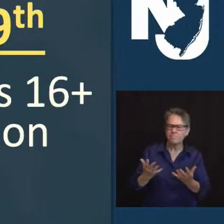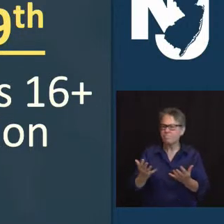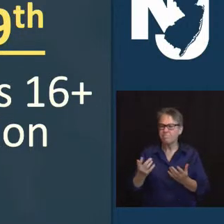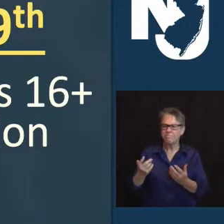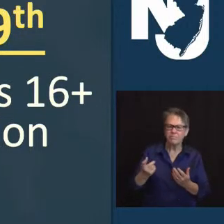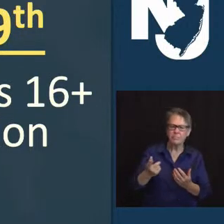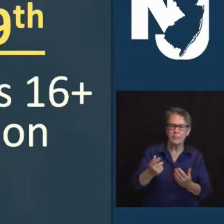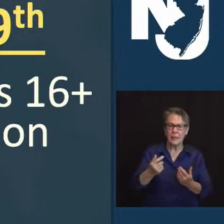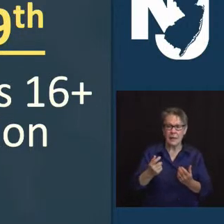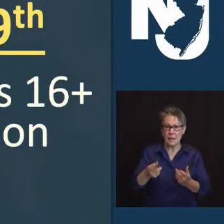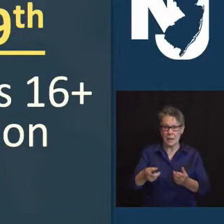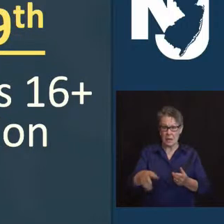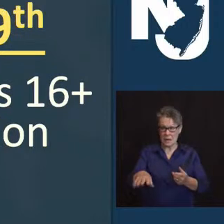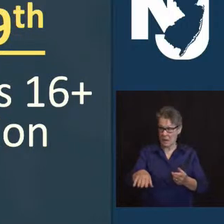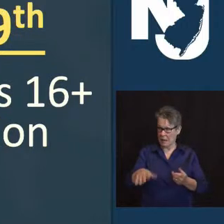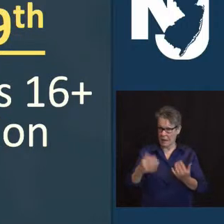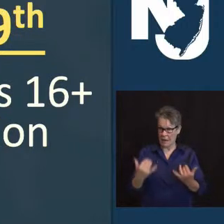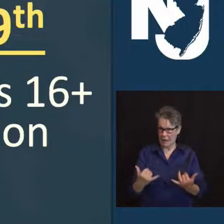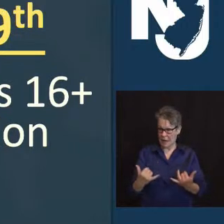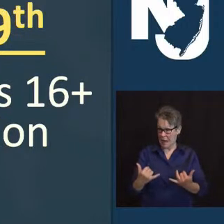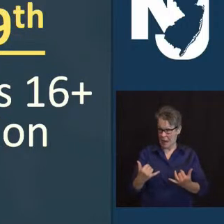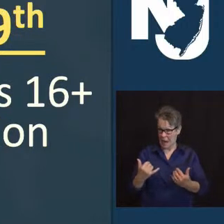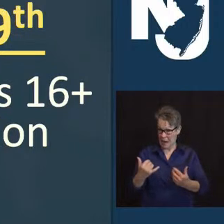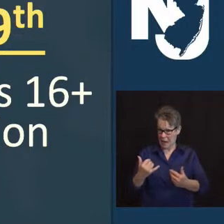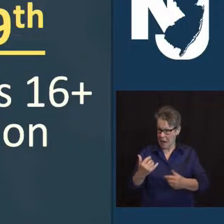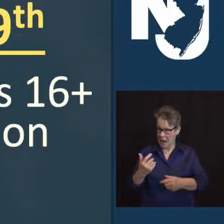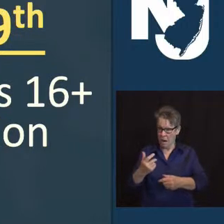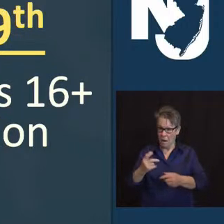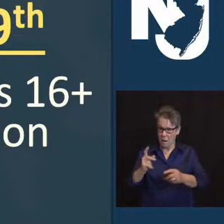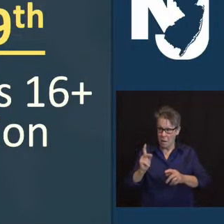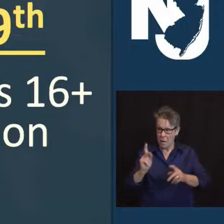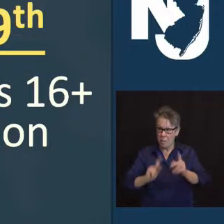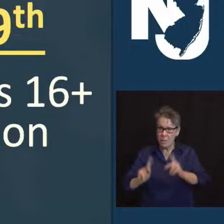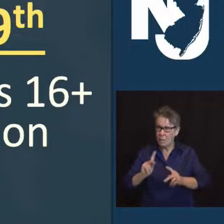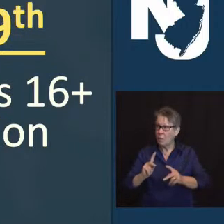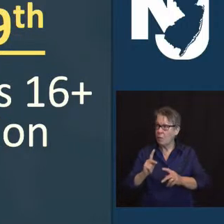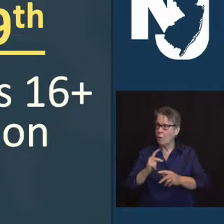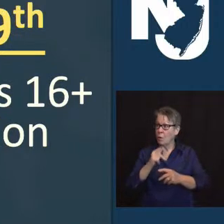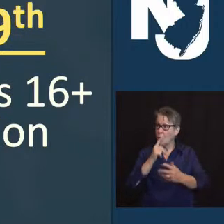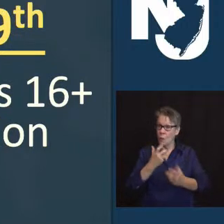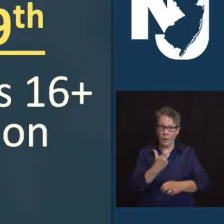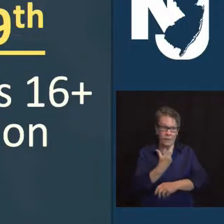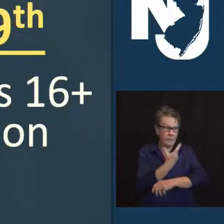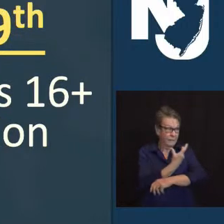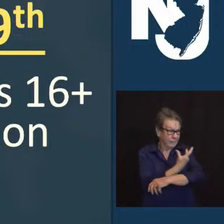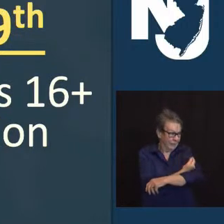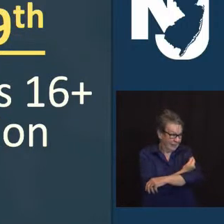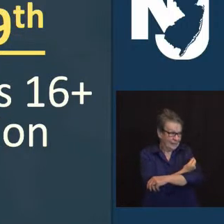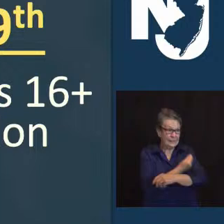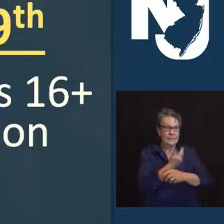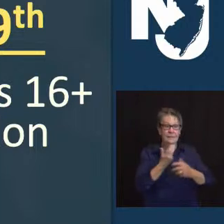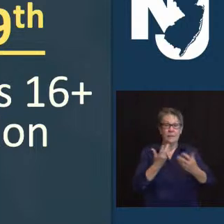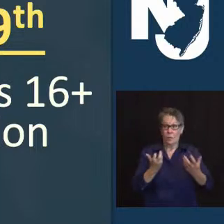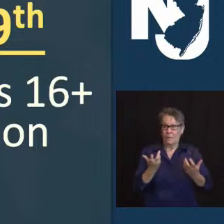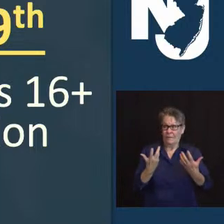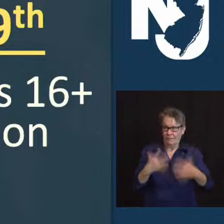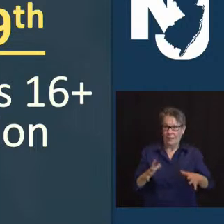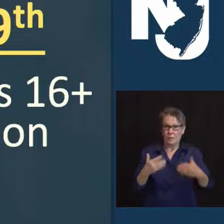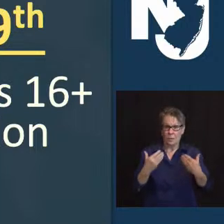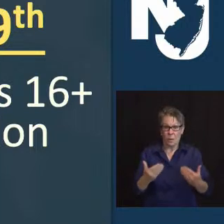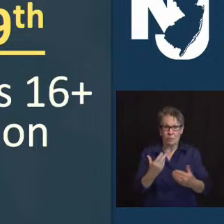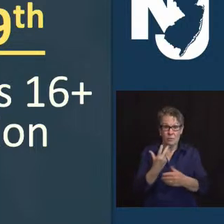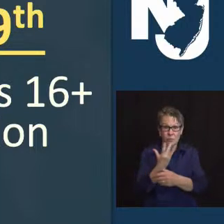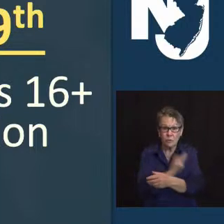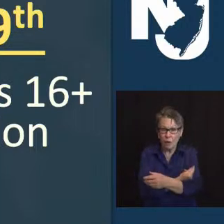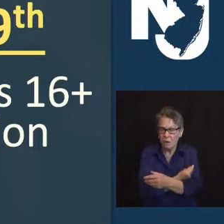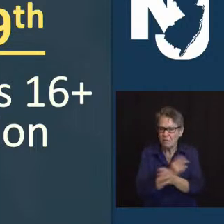but we want to make sure that we continue these overlapping waves, and we believe we can responsibly move that date up from May